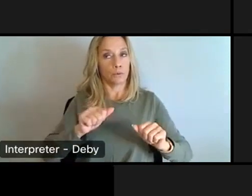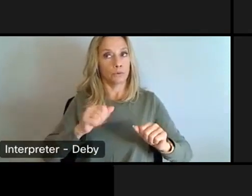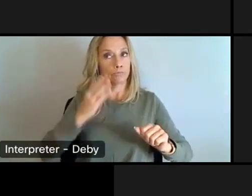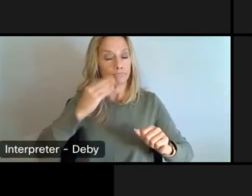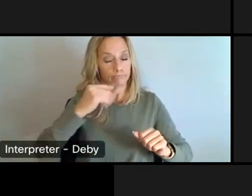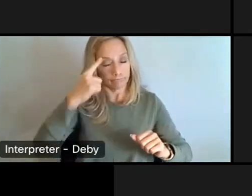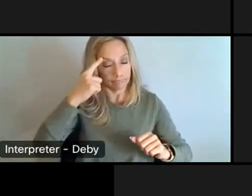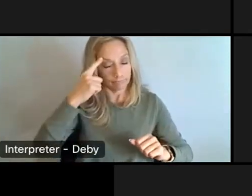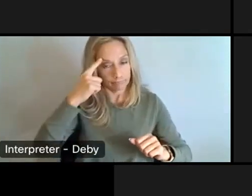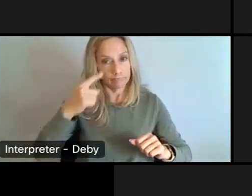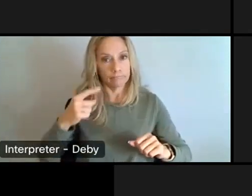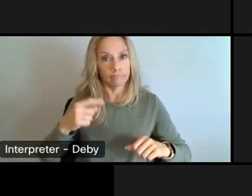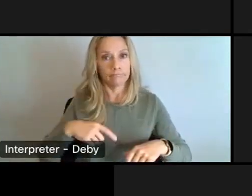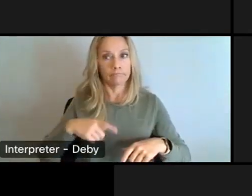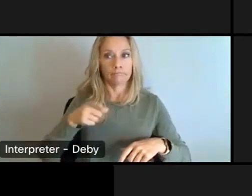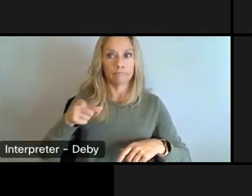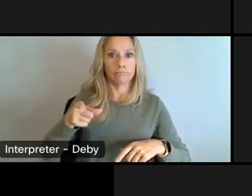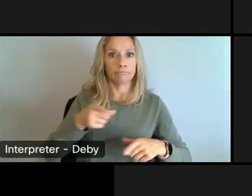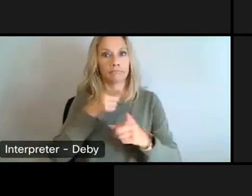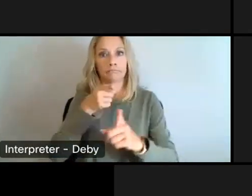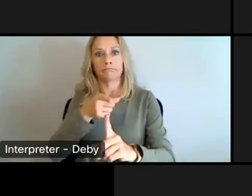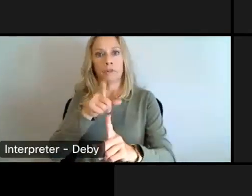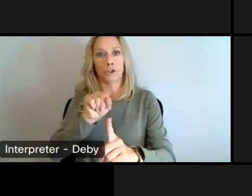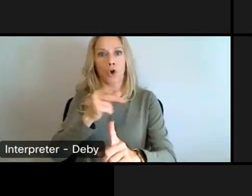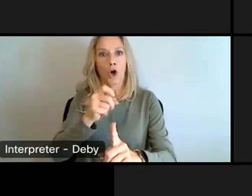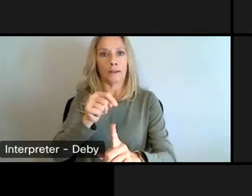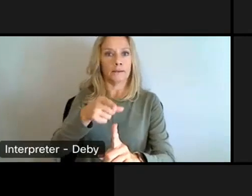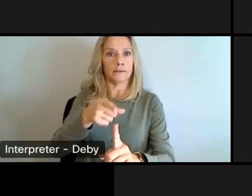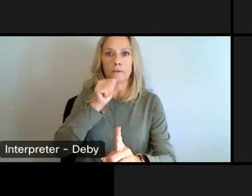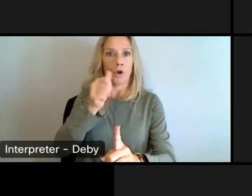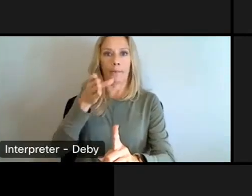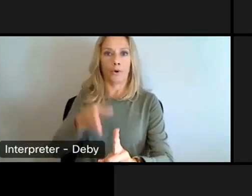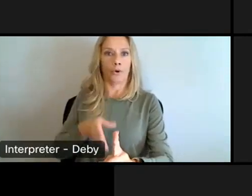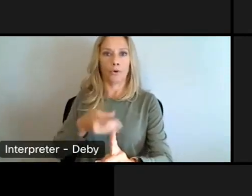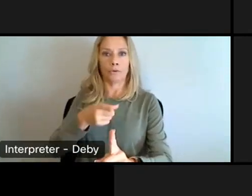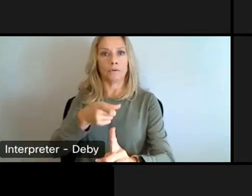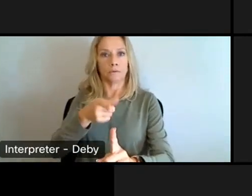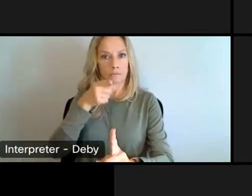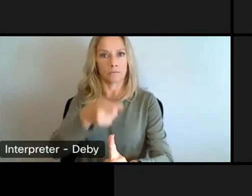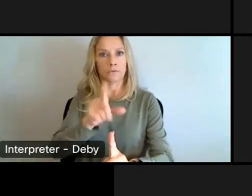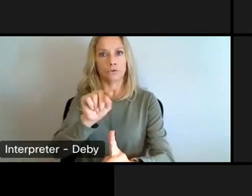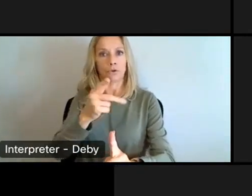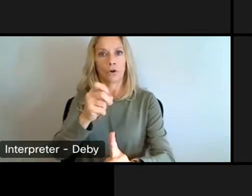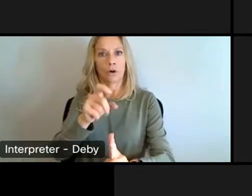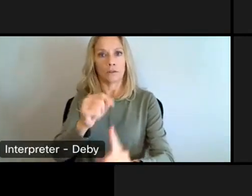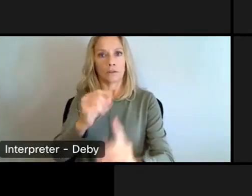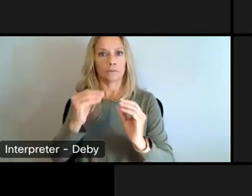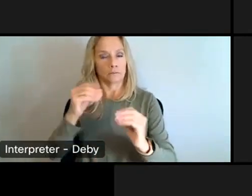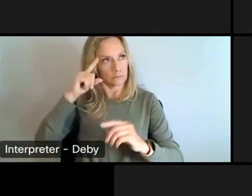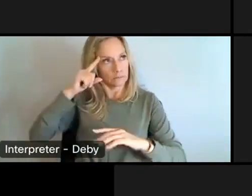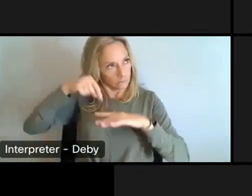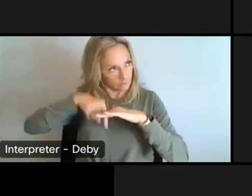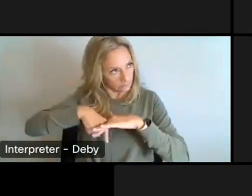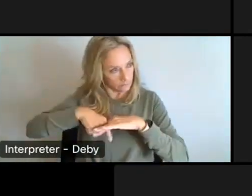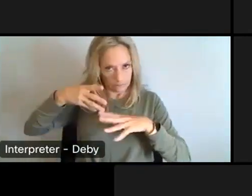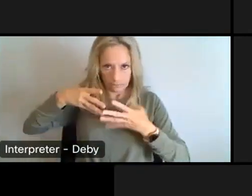we dehumanize targets and that it's just a target, it's not a person, you know. Um, and so